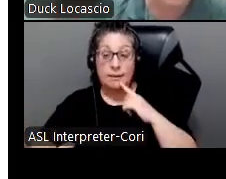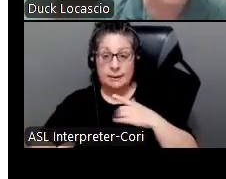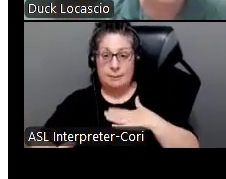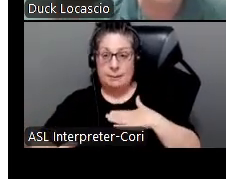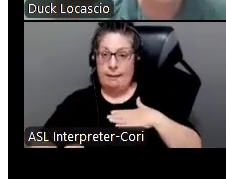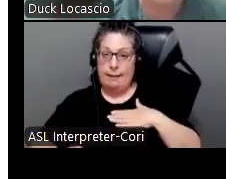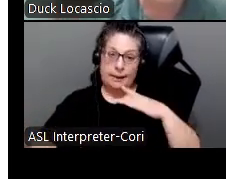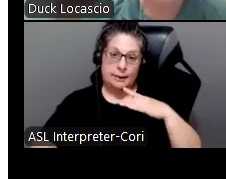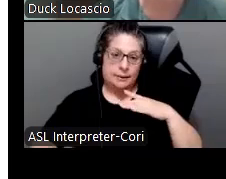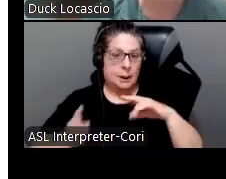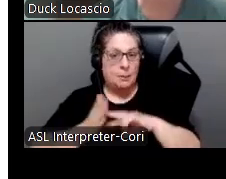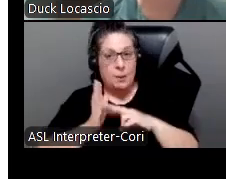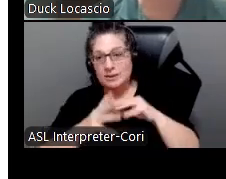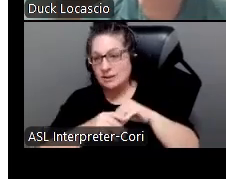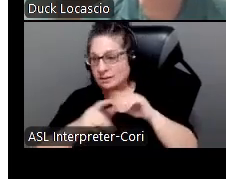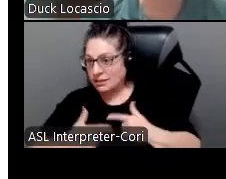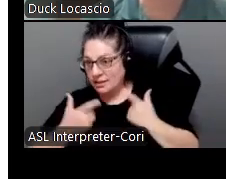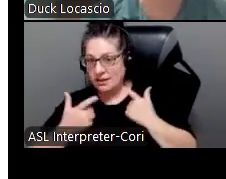do.